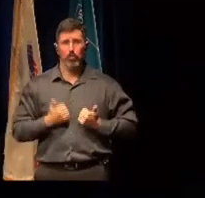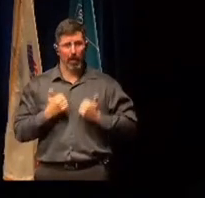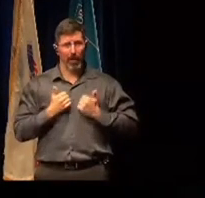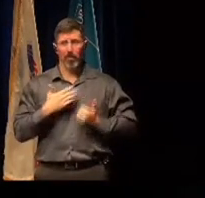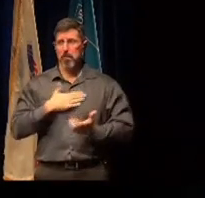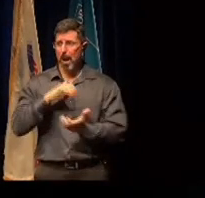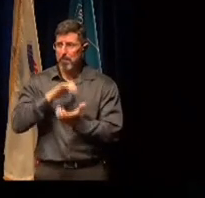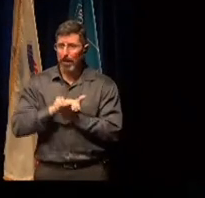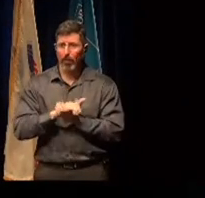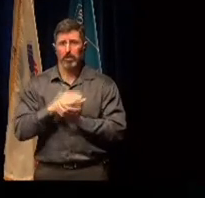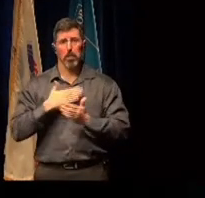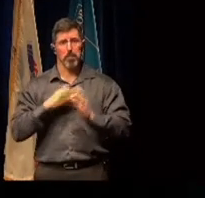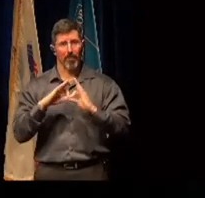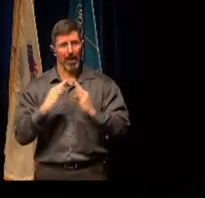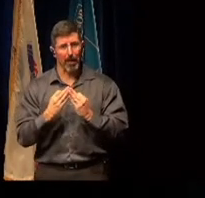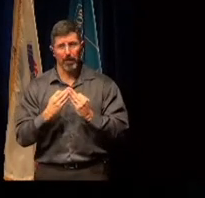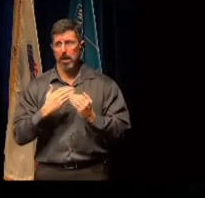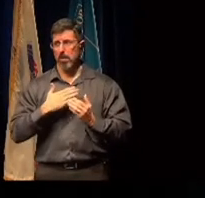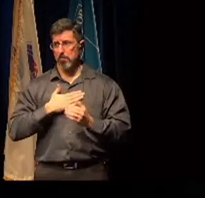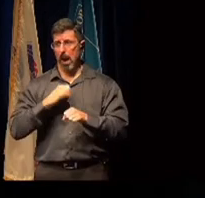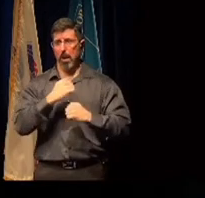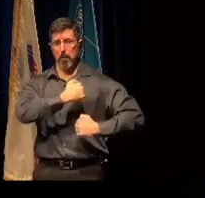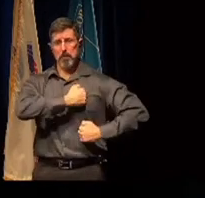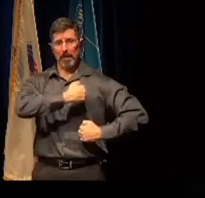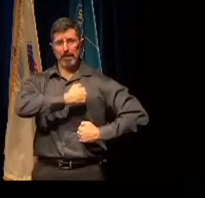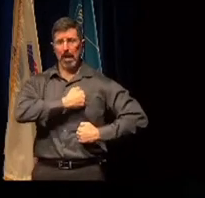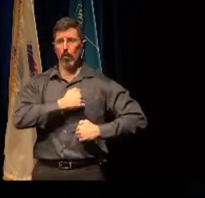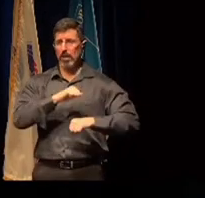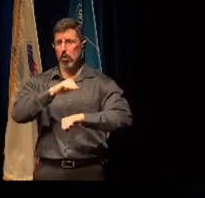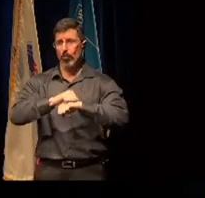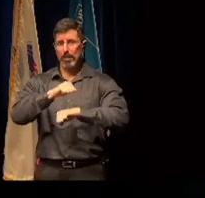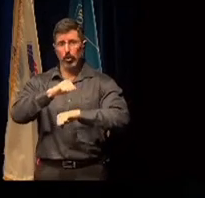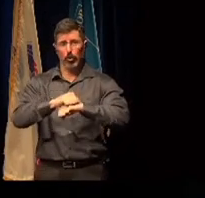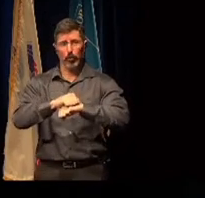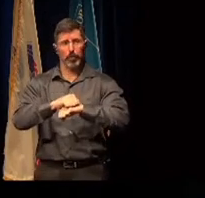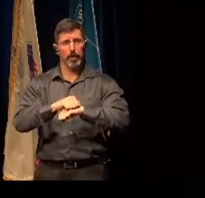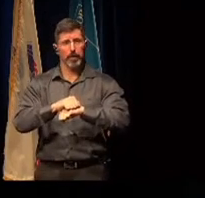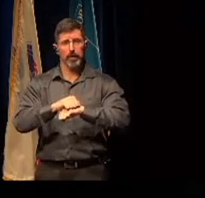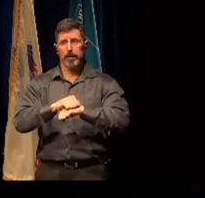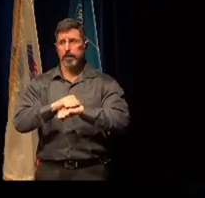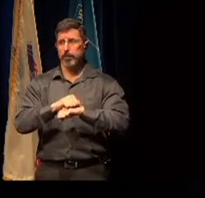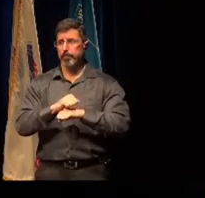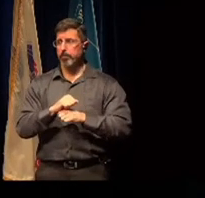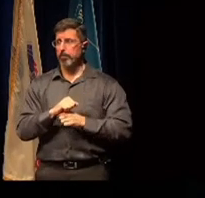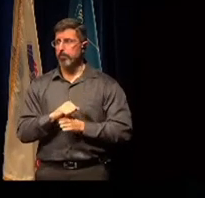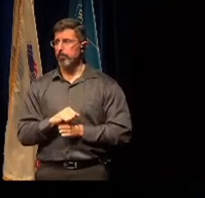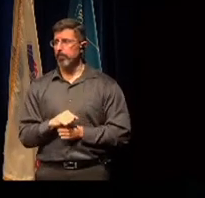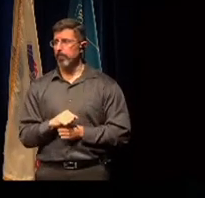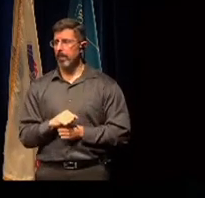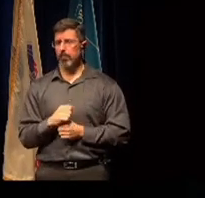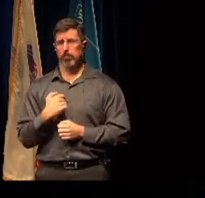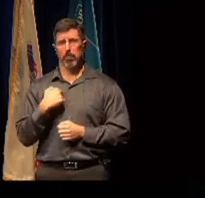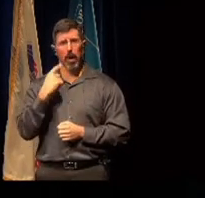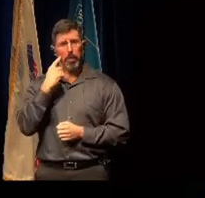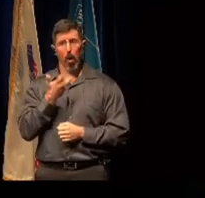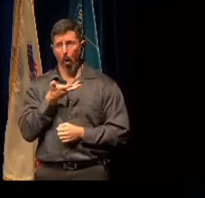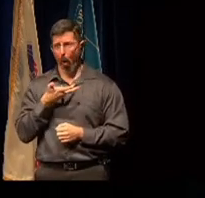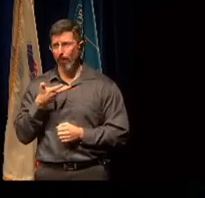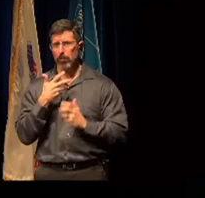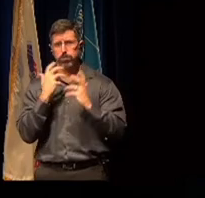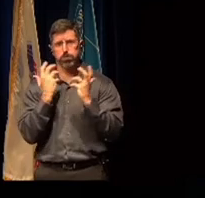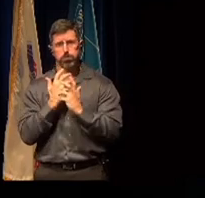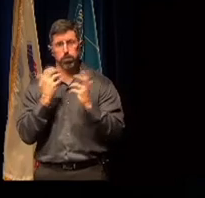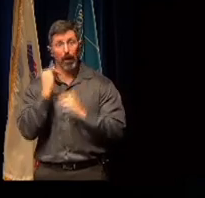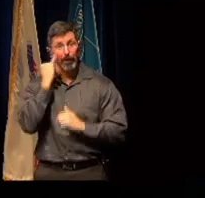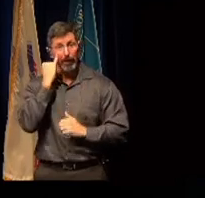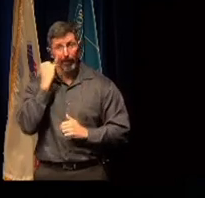my family, and my military career. I bet if we We would all be amazed if we could see a show of hands